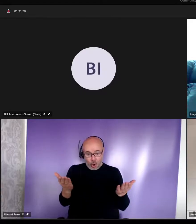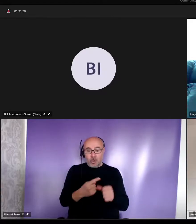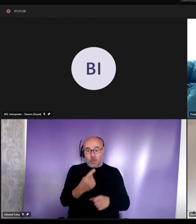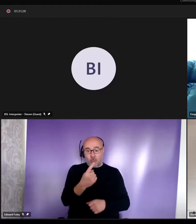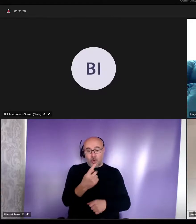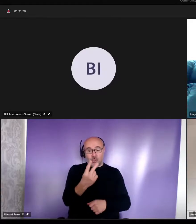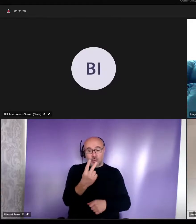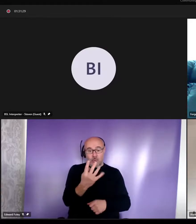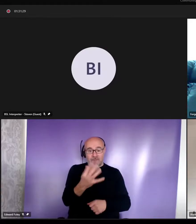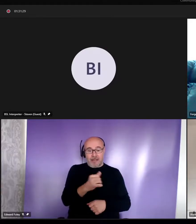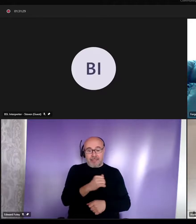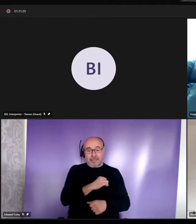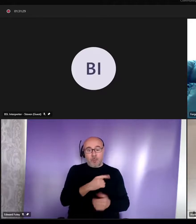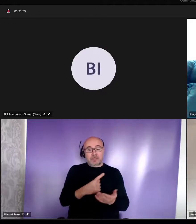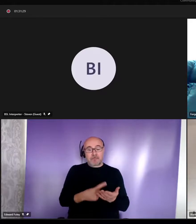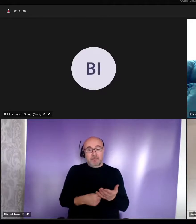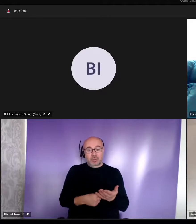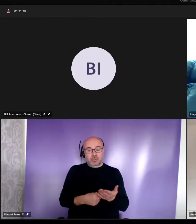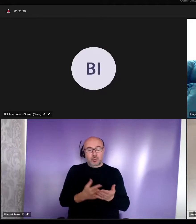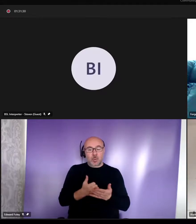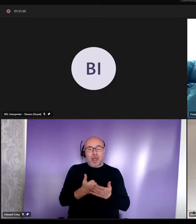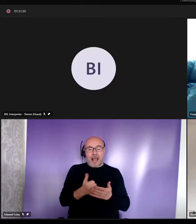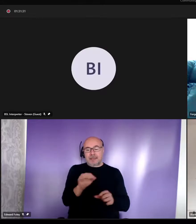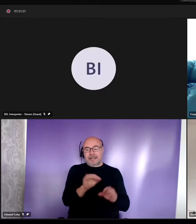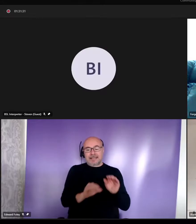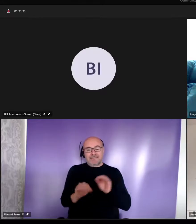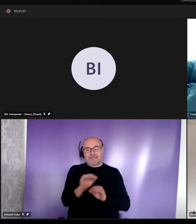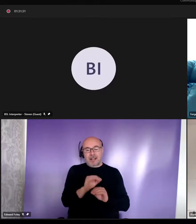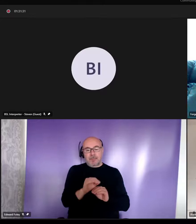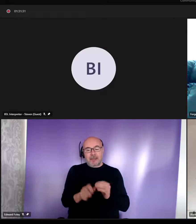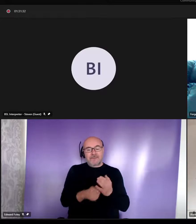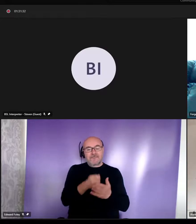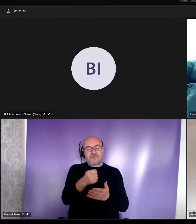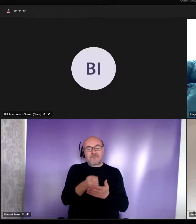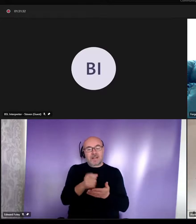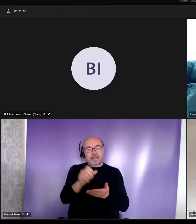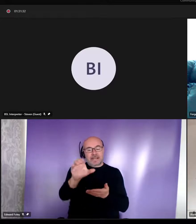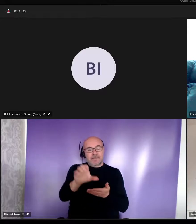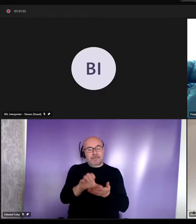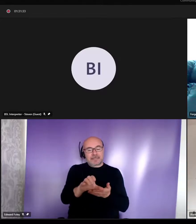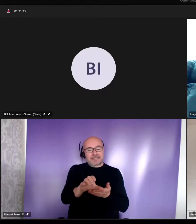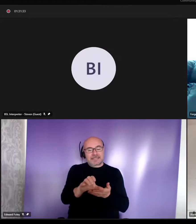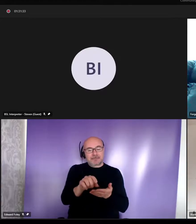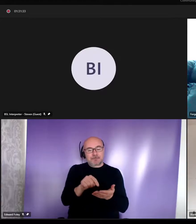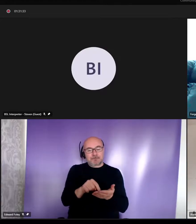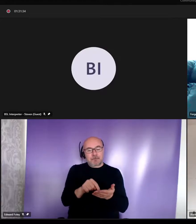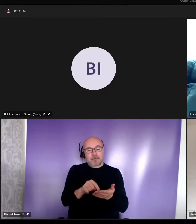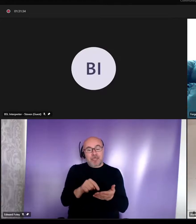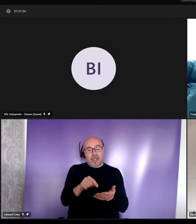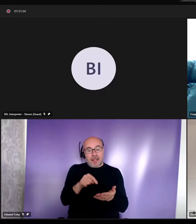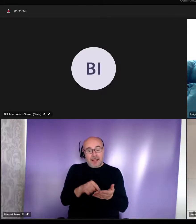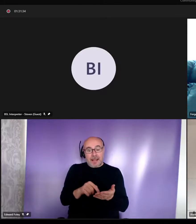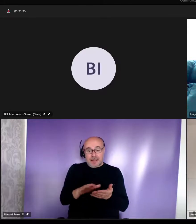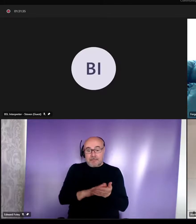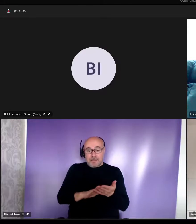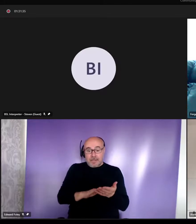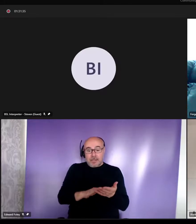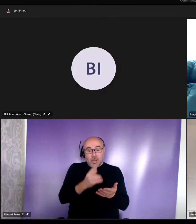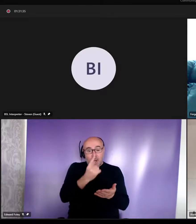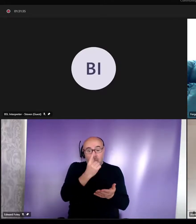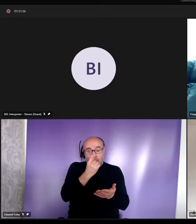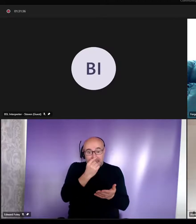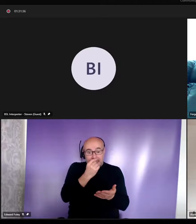£125,000 to help develop funding bids and thus realise the potential of the new funding, which does have the potential to